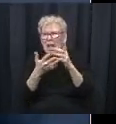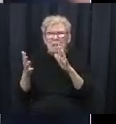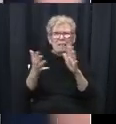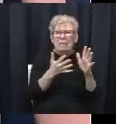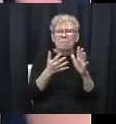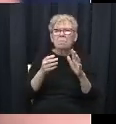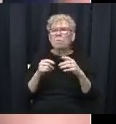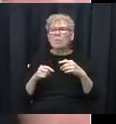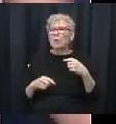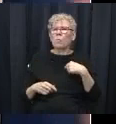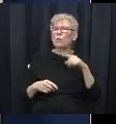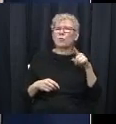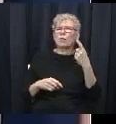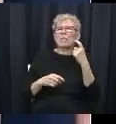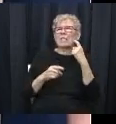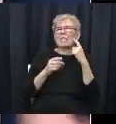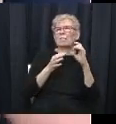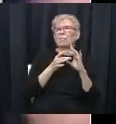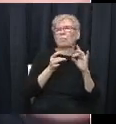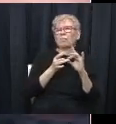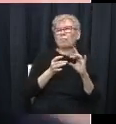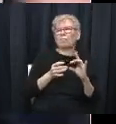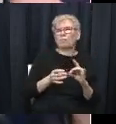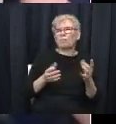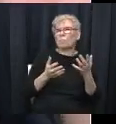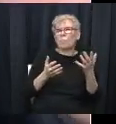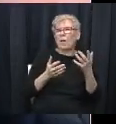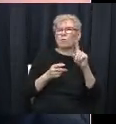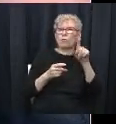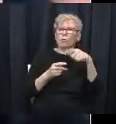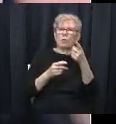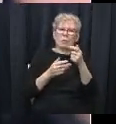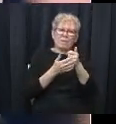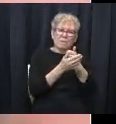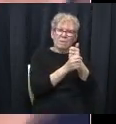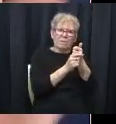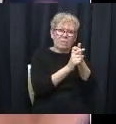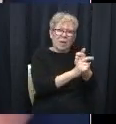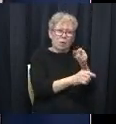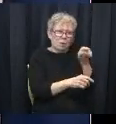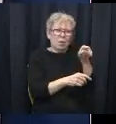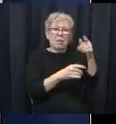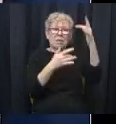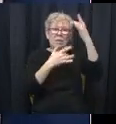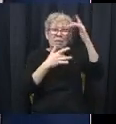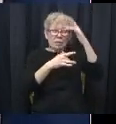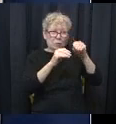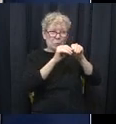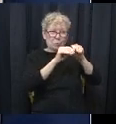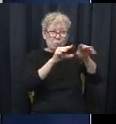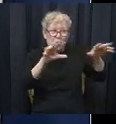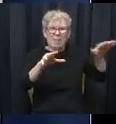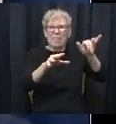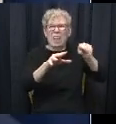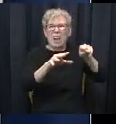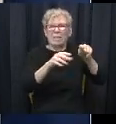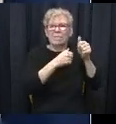we behave as individuals, the choices we make. That's the big mover of numbers. So wear a